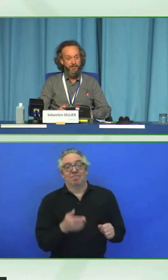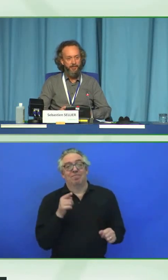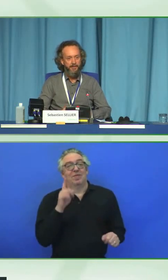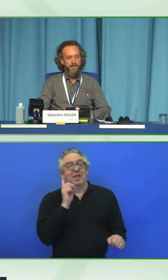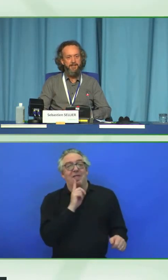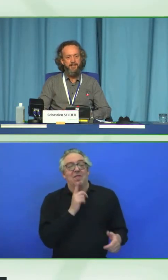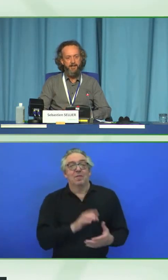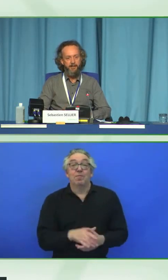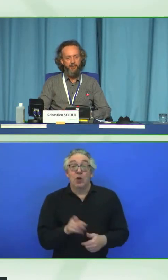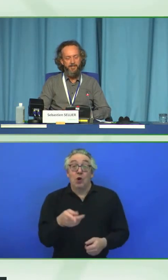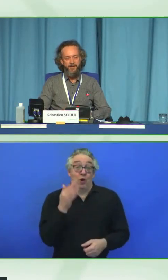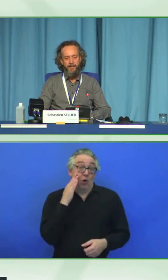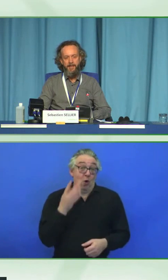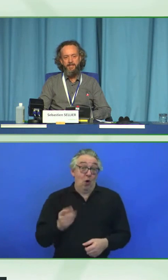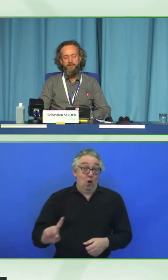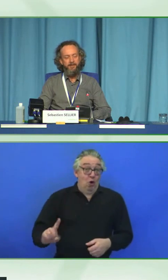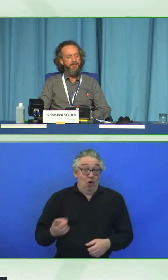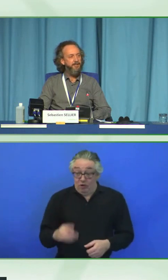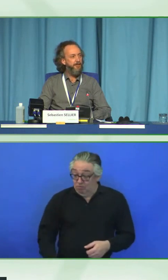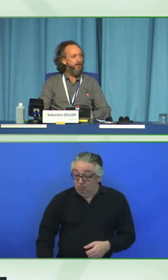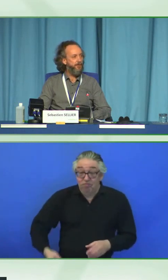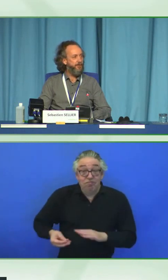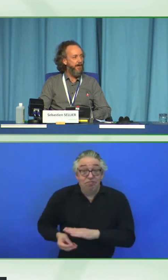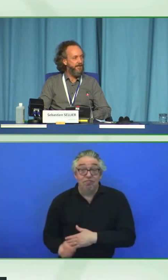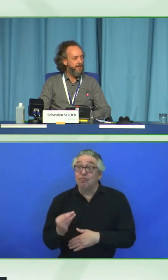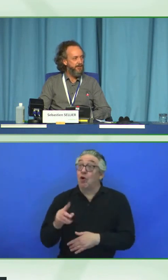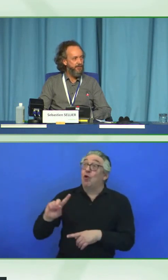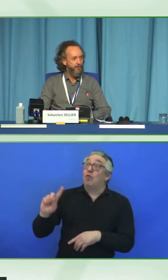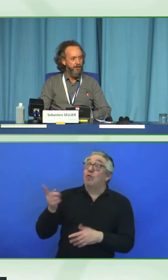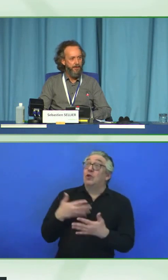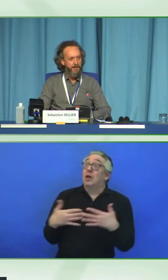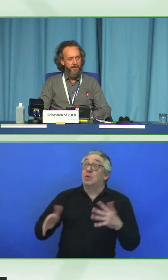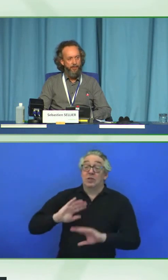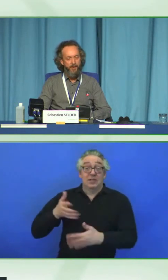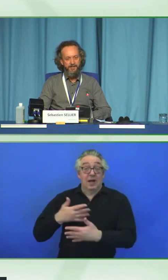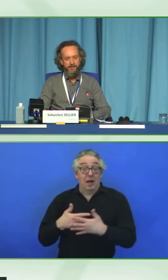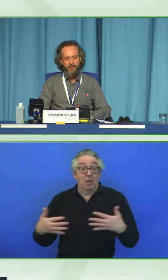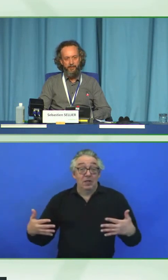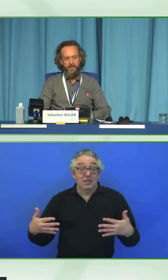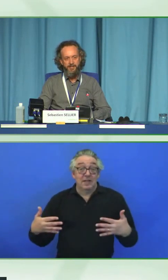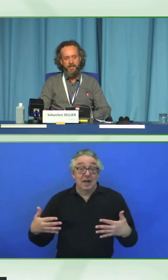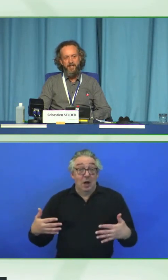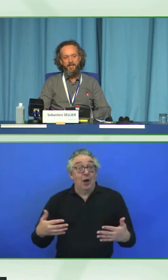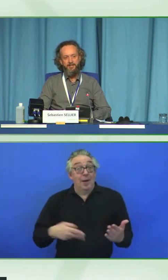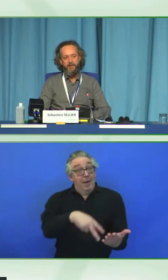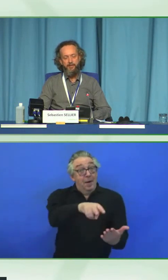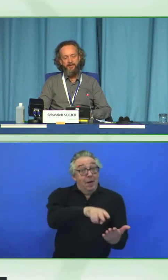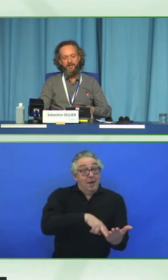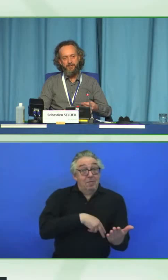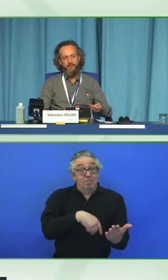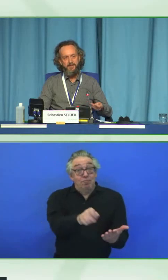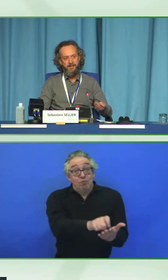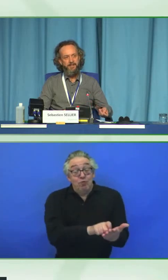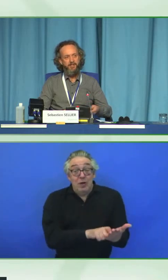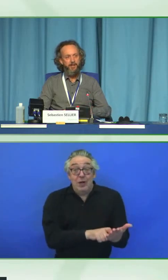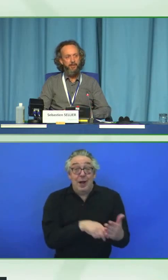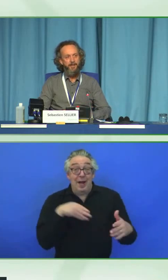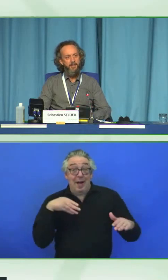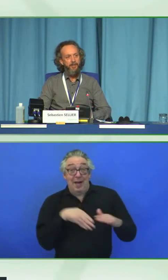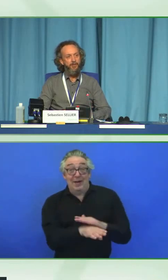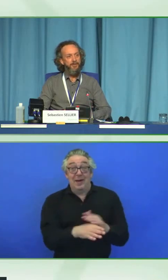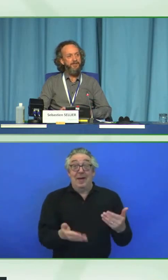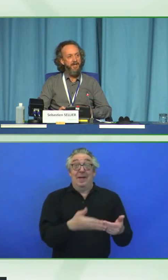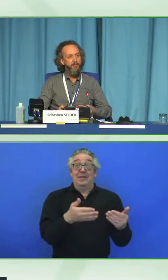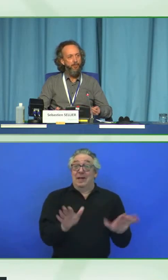language, your mother tongue is sign language, it may be difficult to access to written language. And so, thanks to this